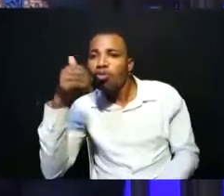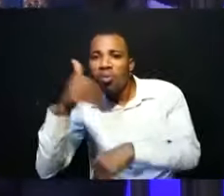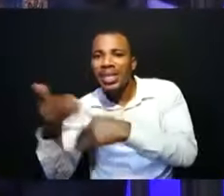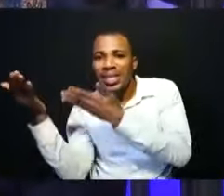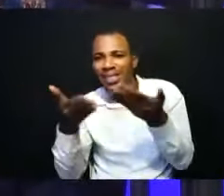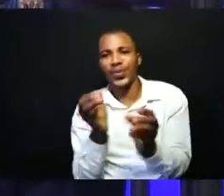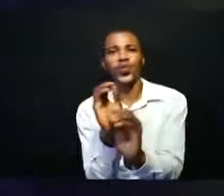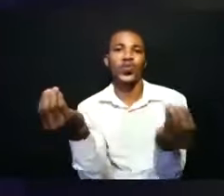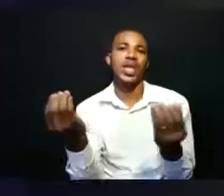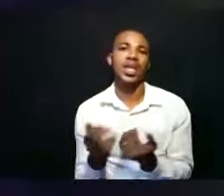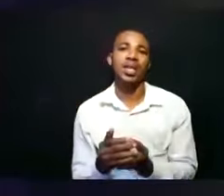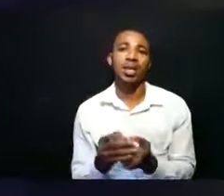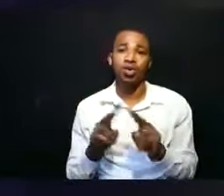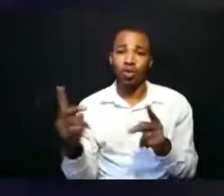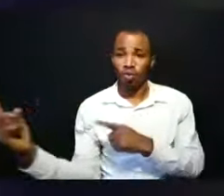baked.